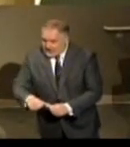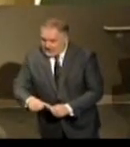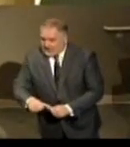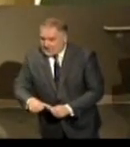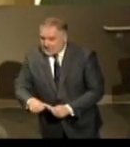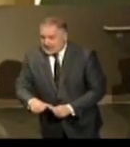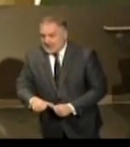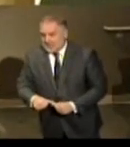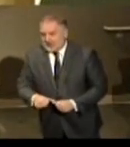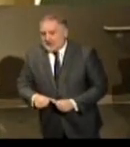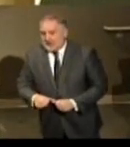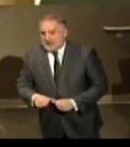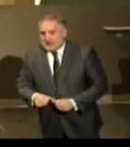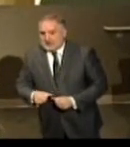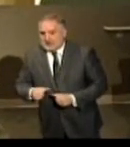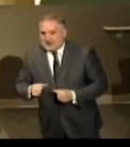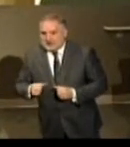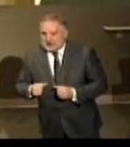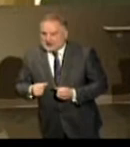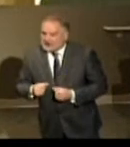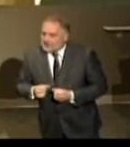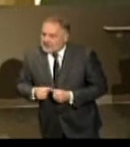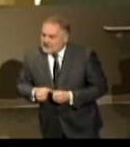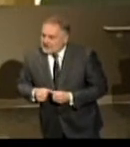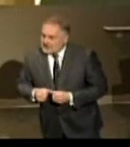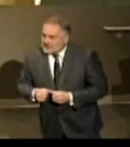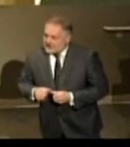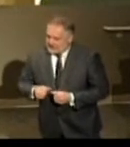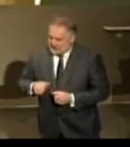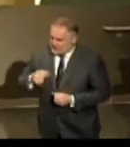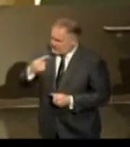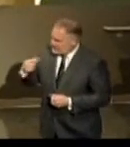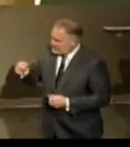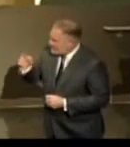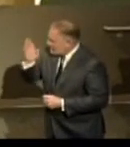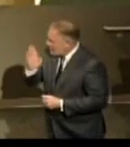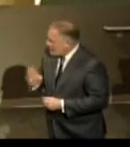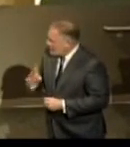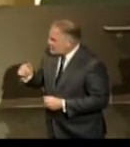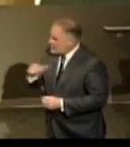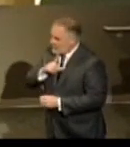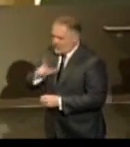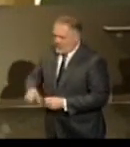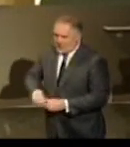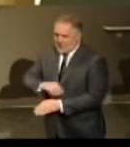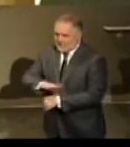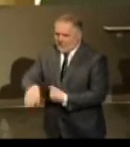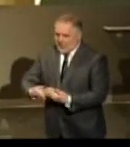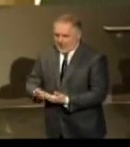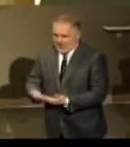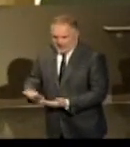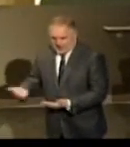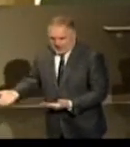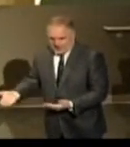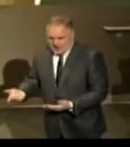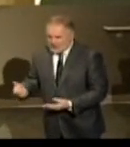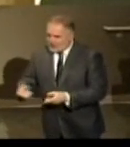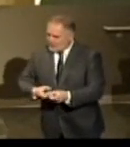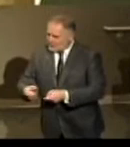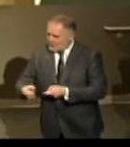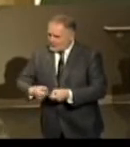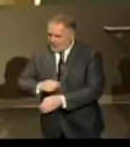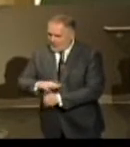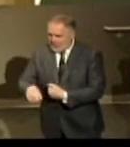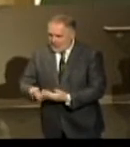were saying, praise God. He said, look what they've done to us. They've mistreated us. They beat us. But said, God, you're Lord of all things. You made it all. You're in control of all